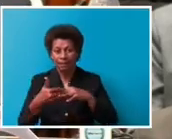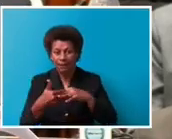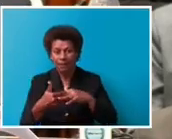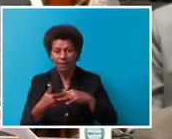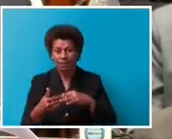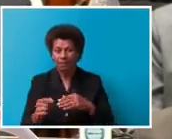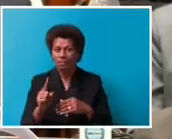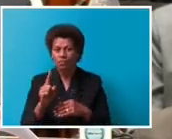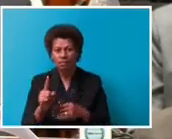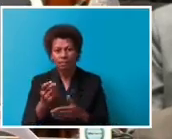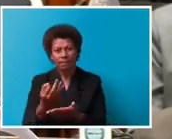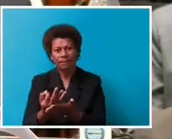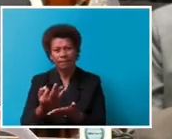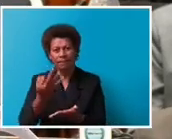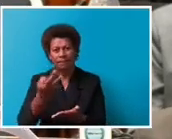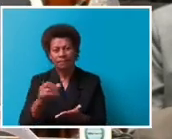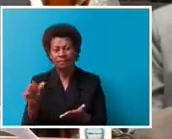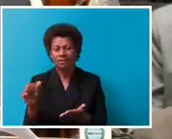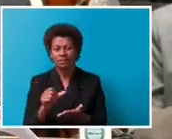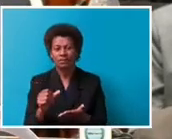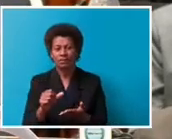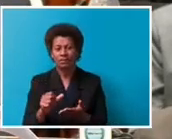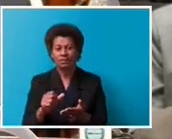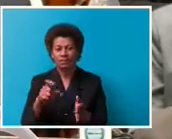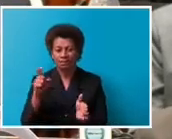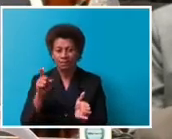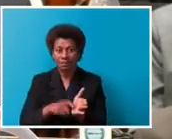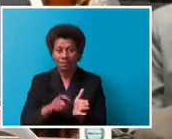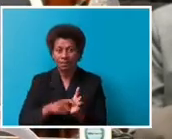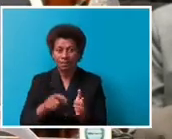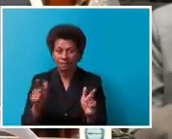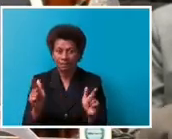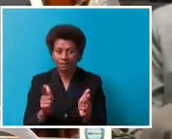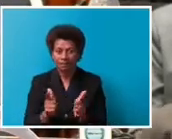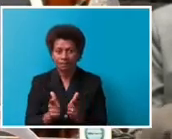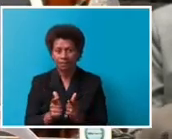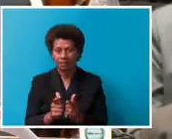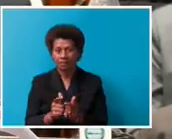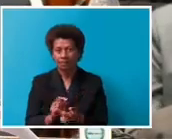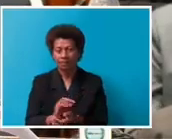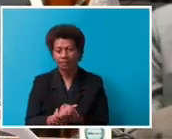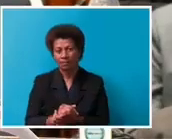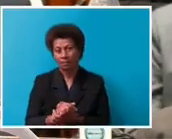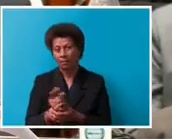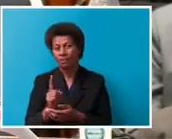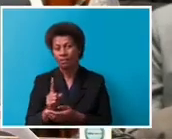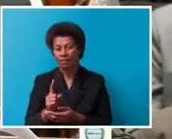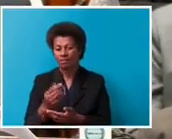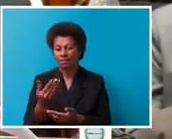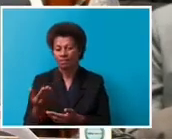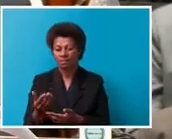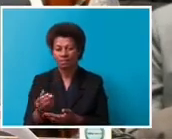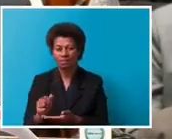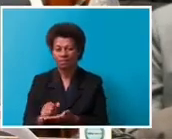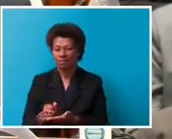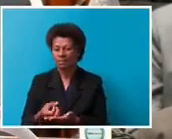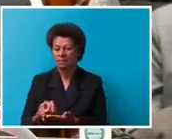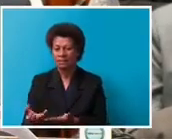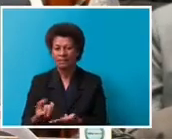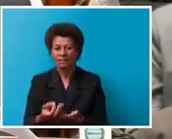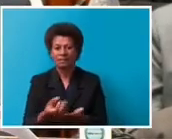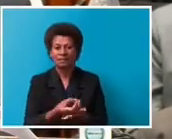one-off funds that should have been used to reduce debt. Instead, they were spent on financing unsustainable level of